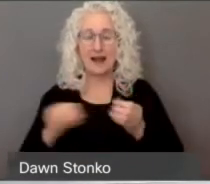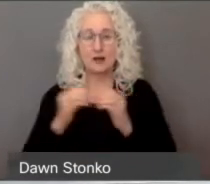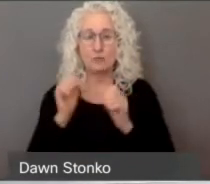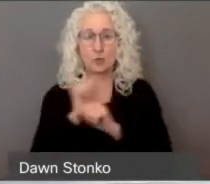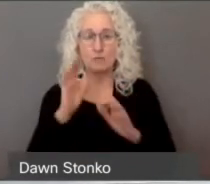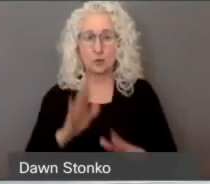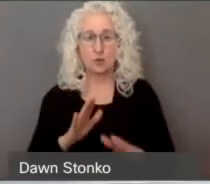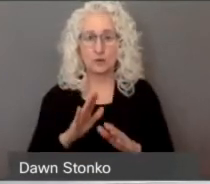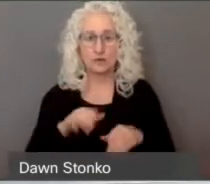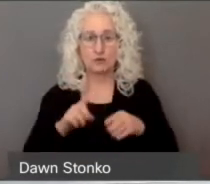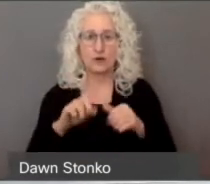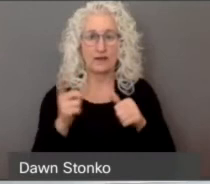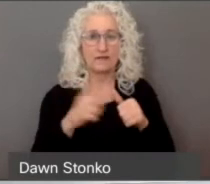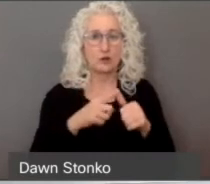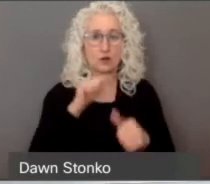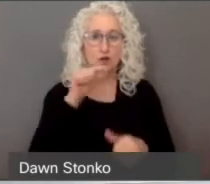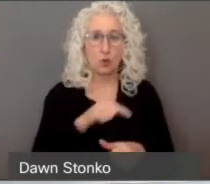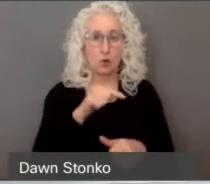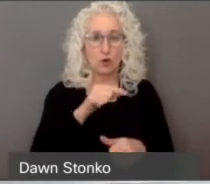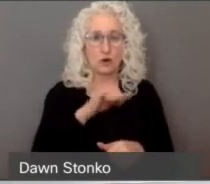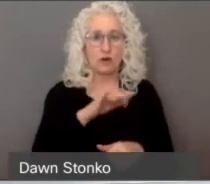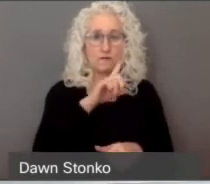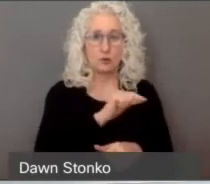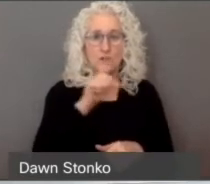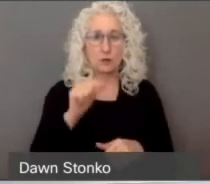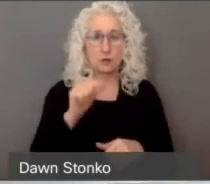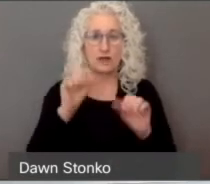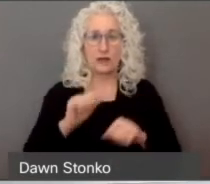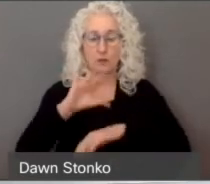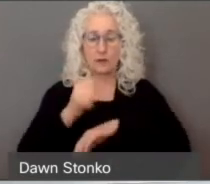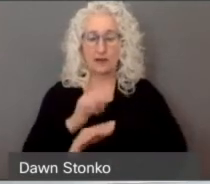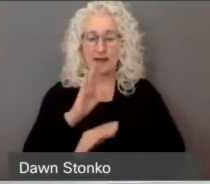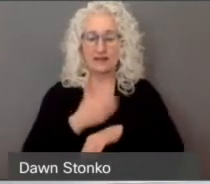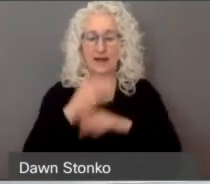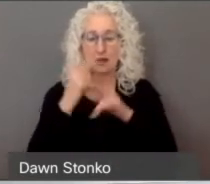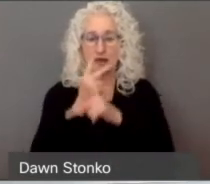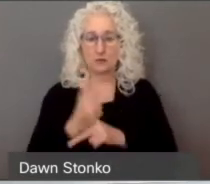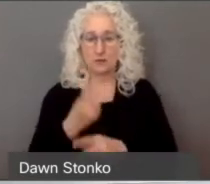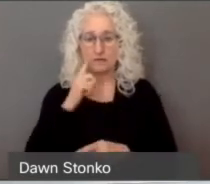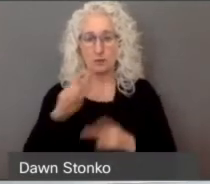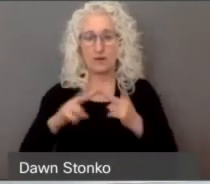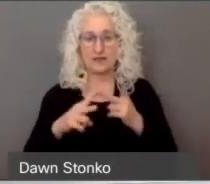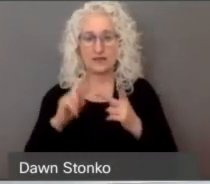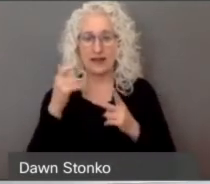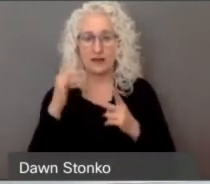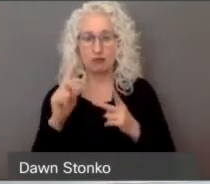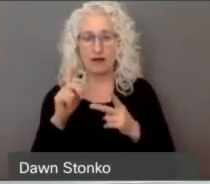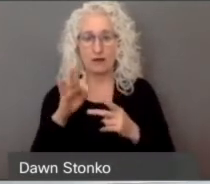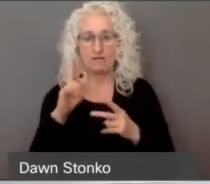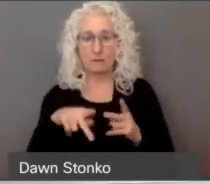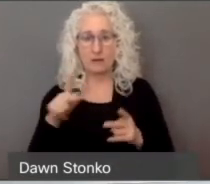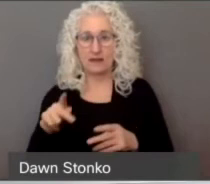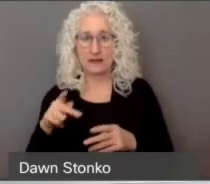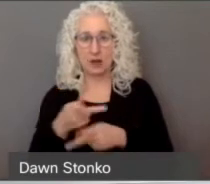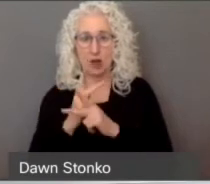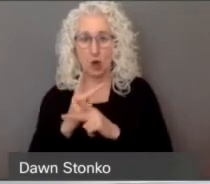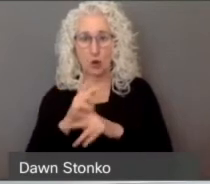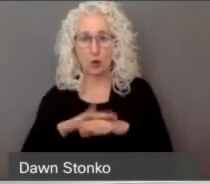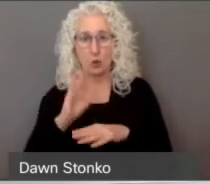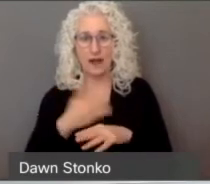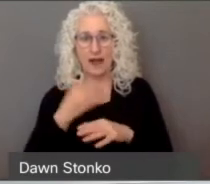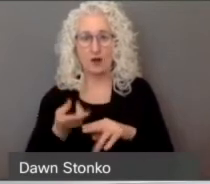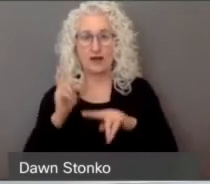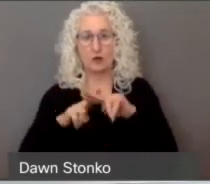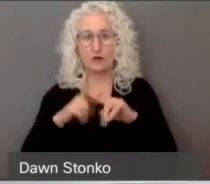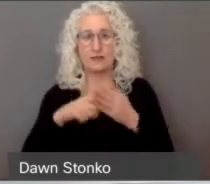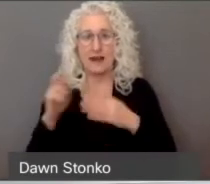in the first quarter of 2020. Can we base our calculation for the second round of the PPP loan on our increased payroll